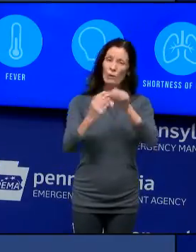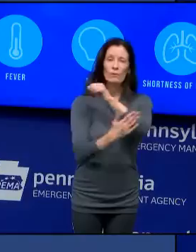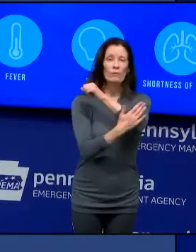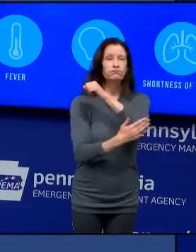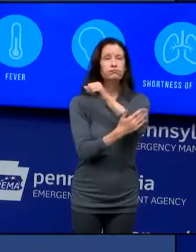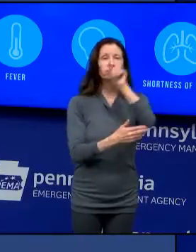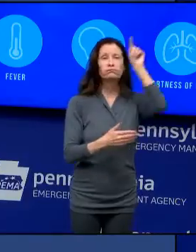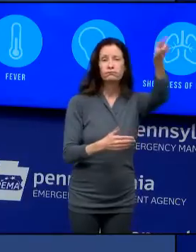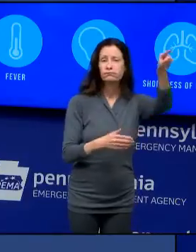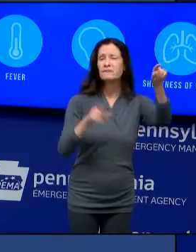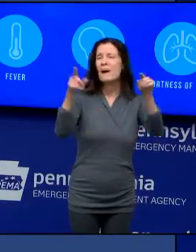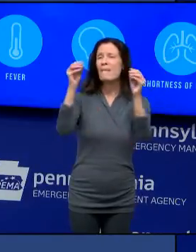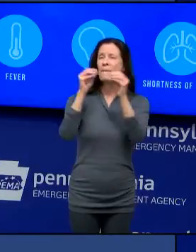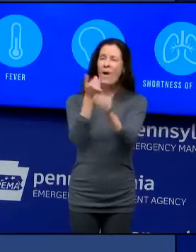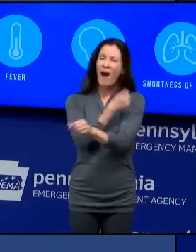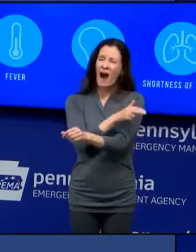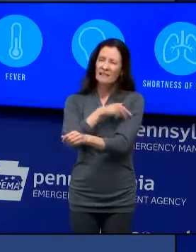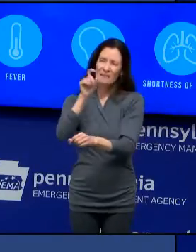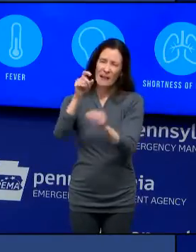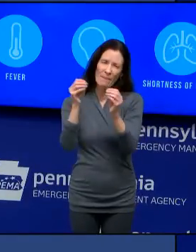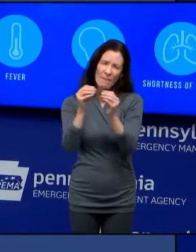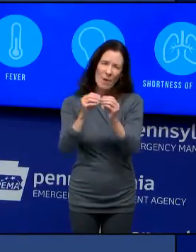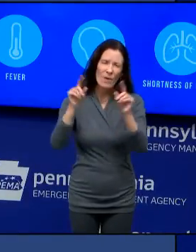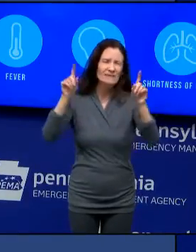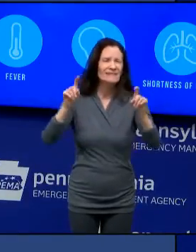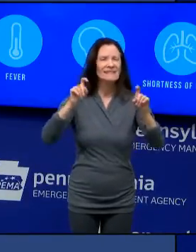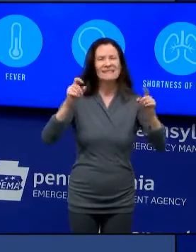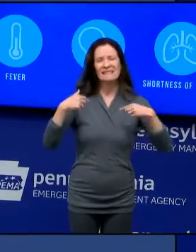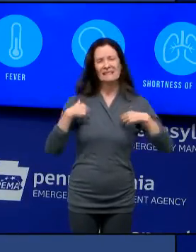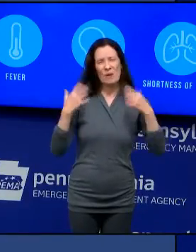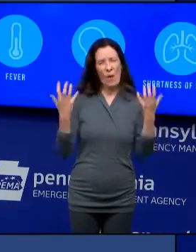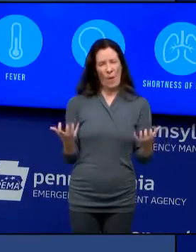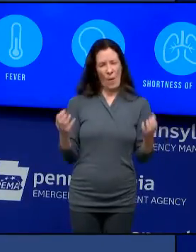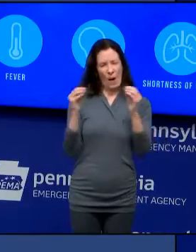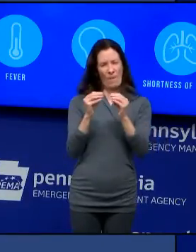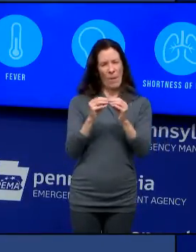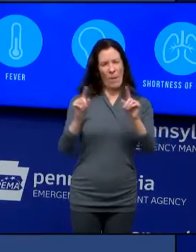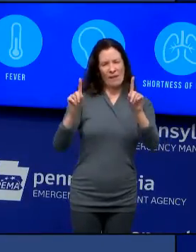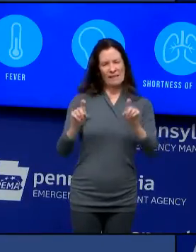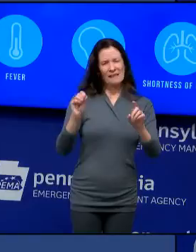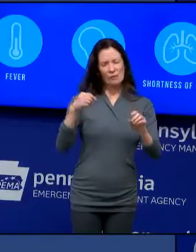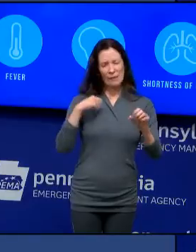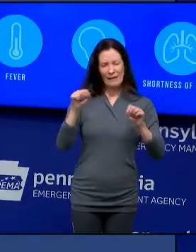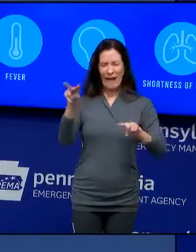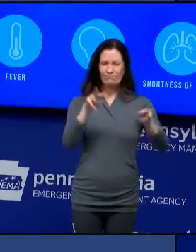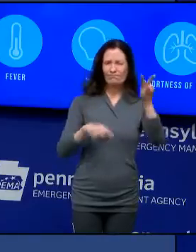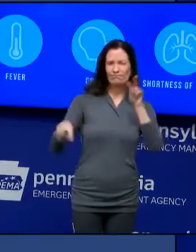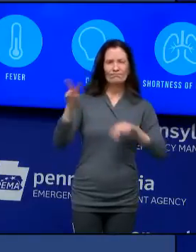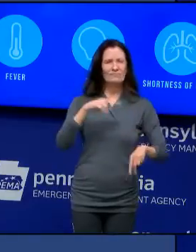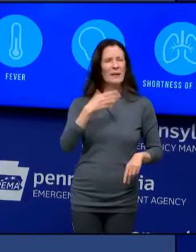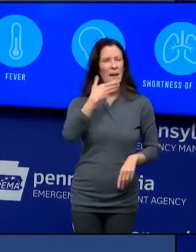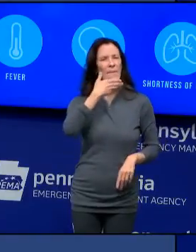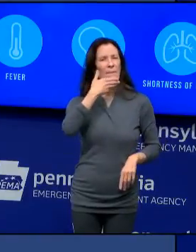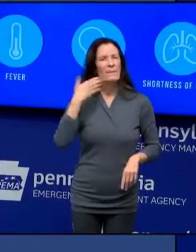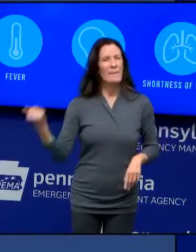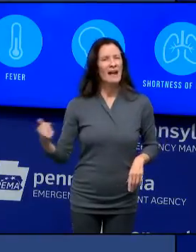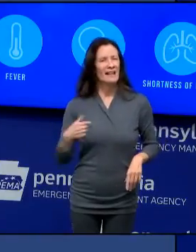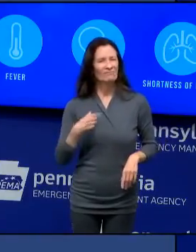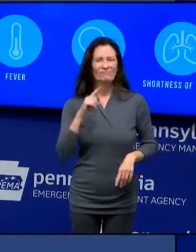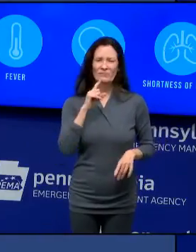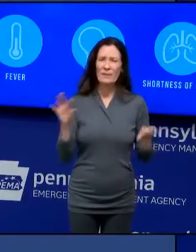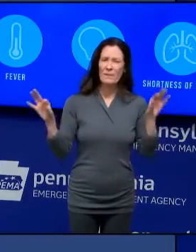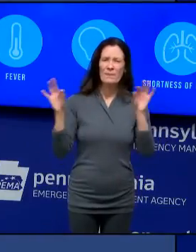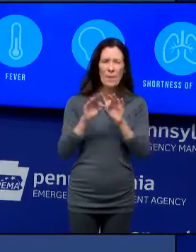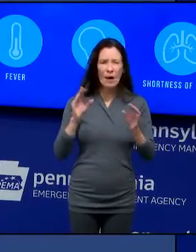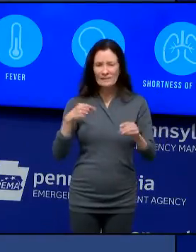and healthcare providers to improve that, as well as selected mass testing sites in a sequential way. From PBS